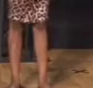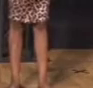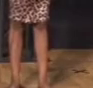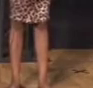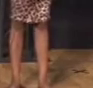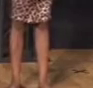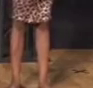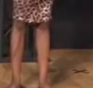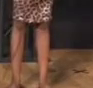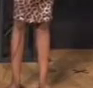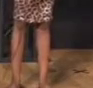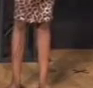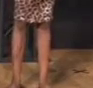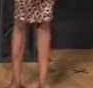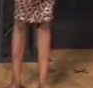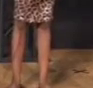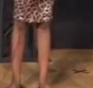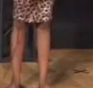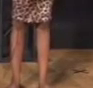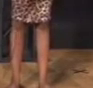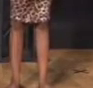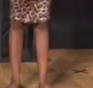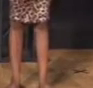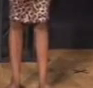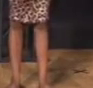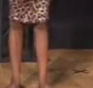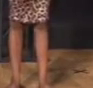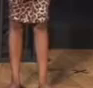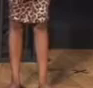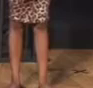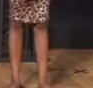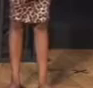For your mercy never fails me.